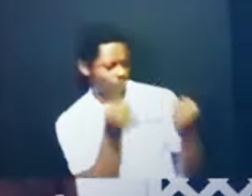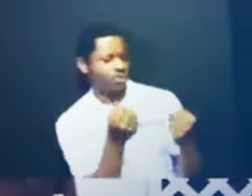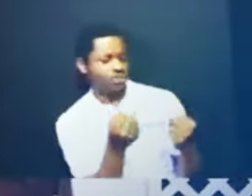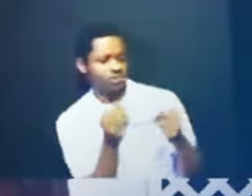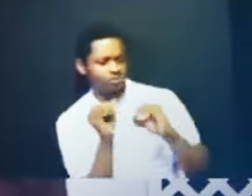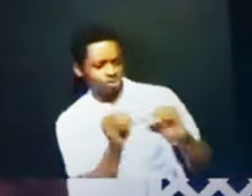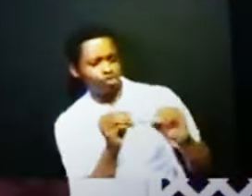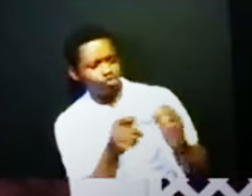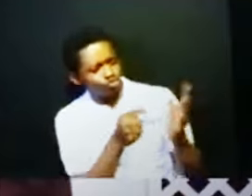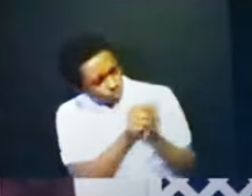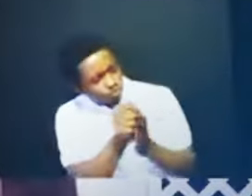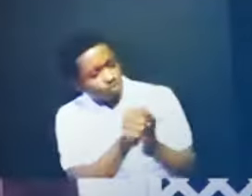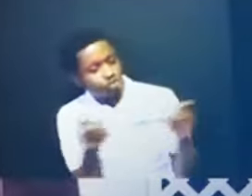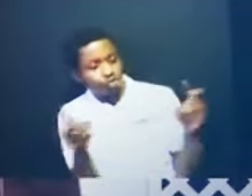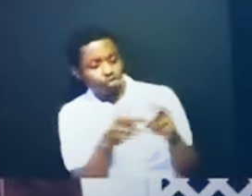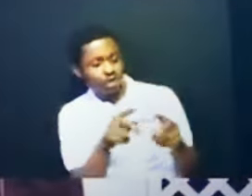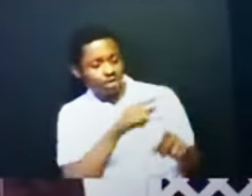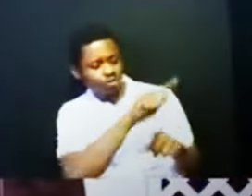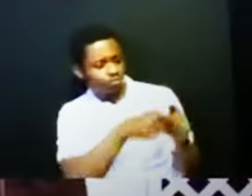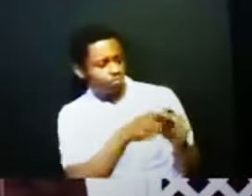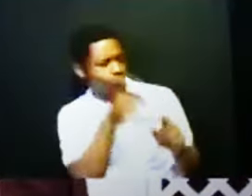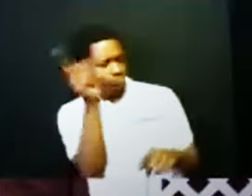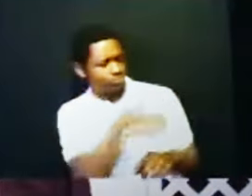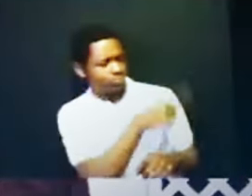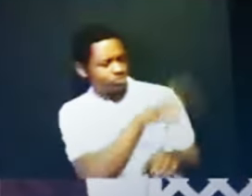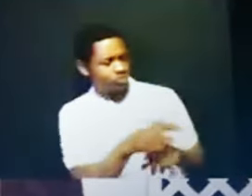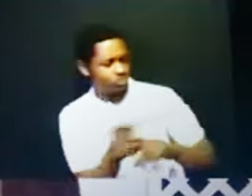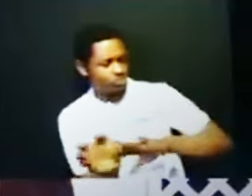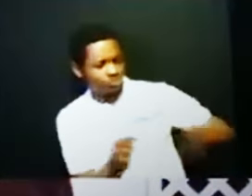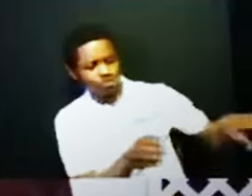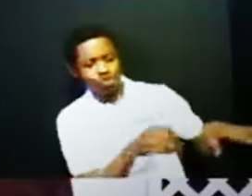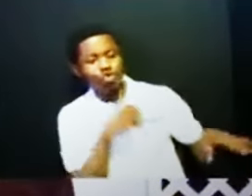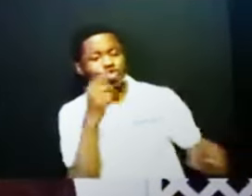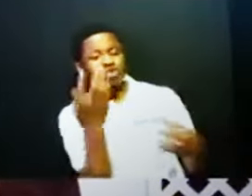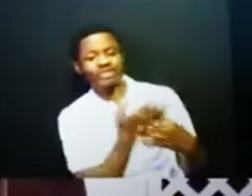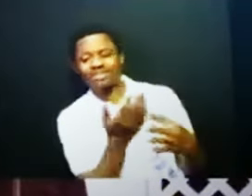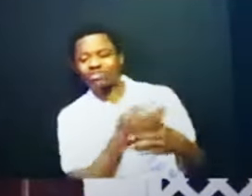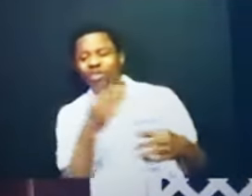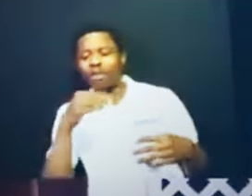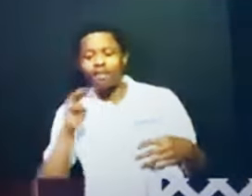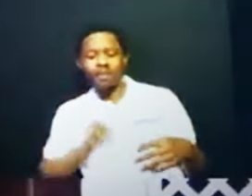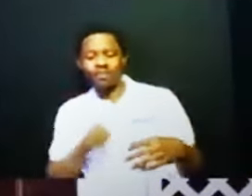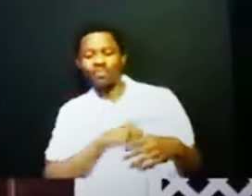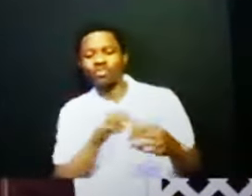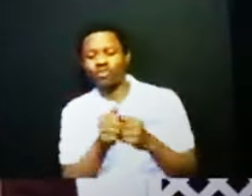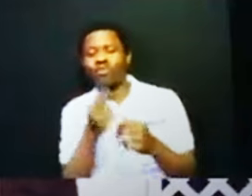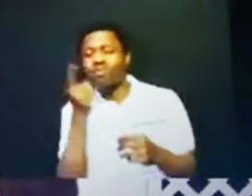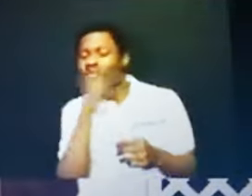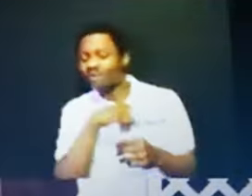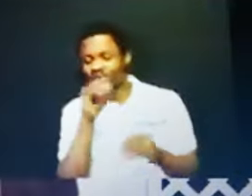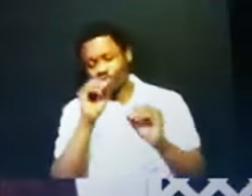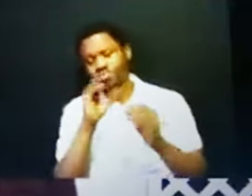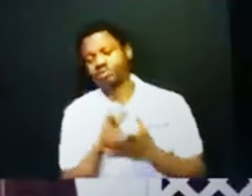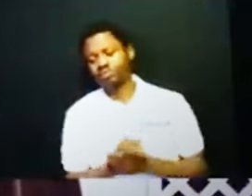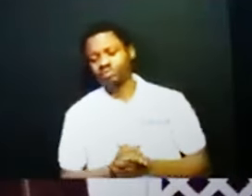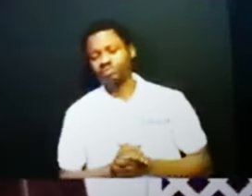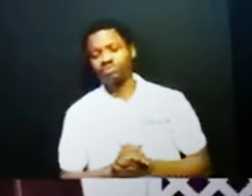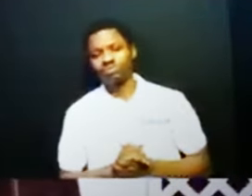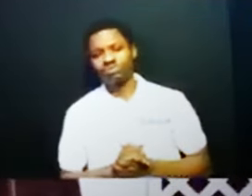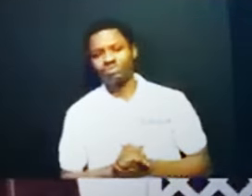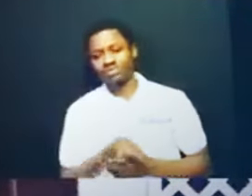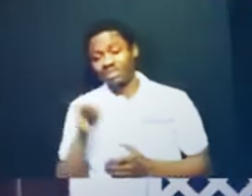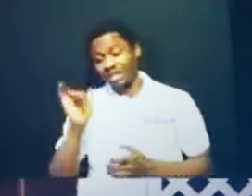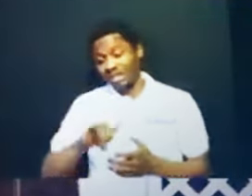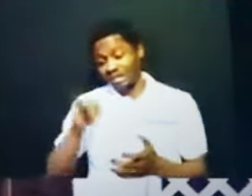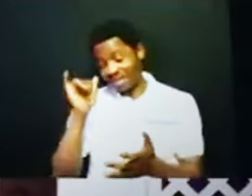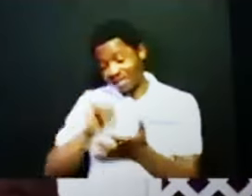not disturb the members with false doctrine. So what would the entire small for Paul everyone Timothy will say on my morning in